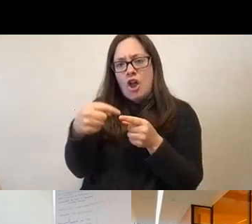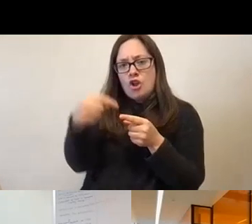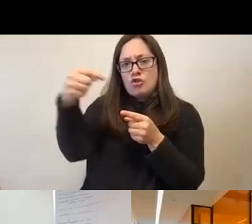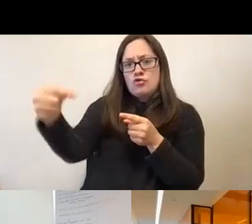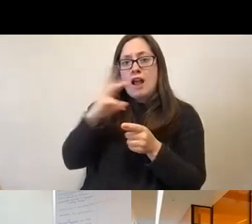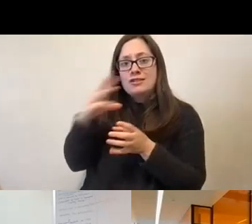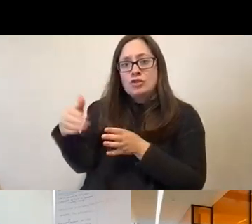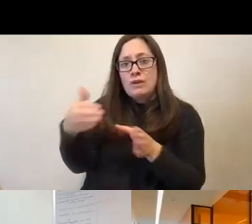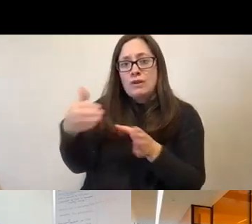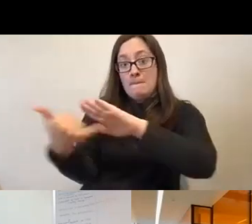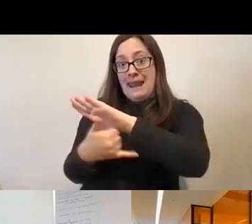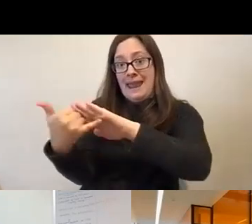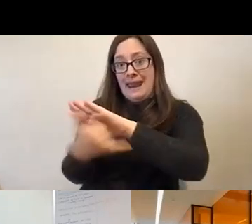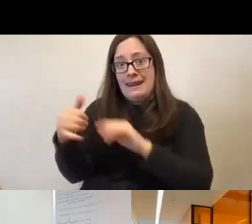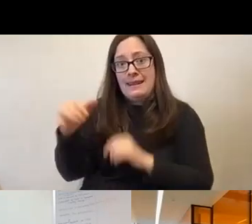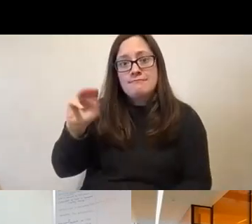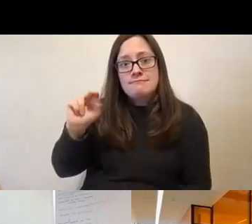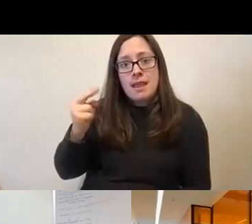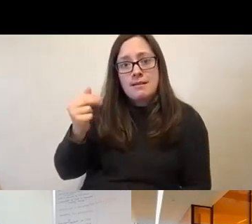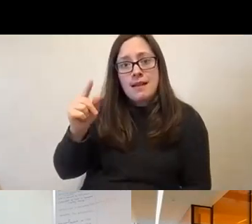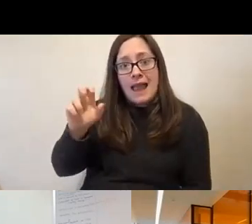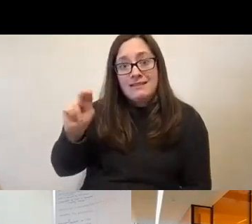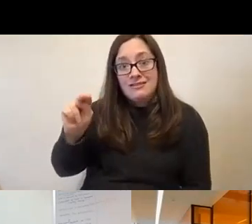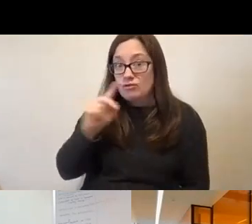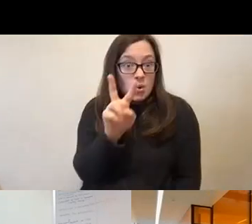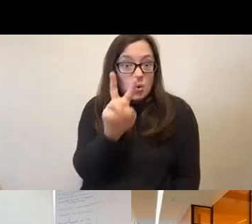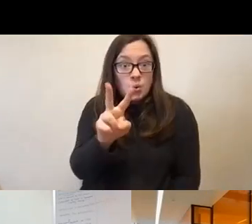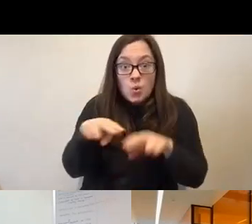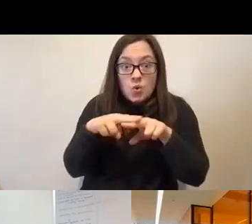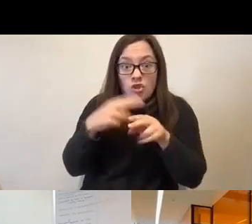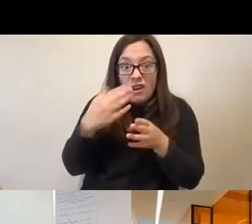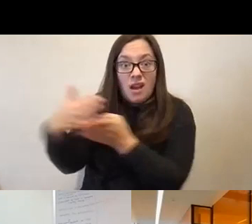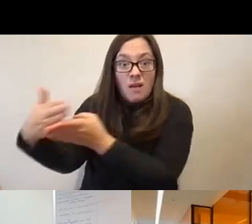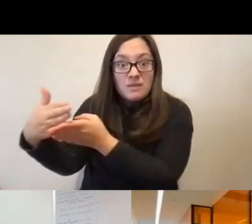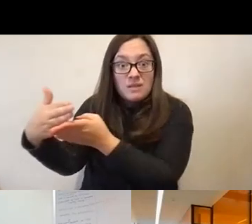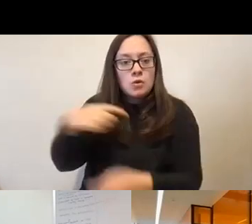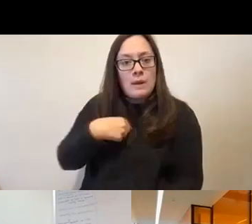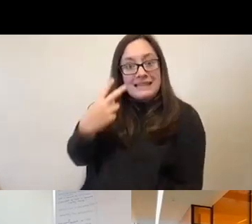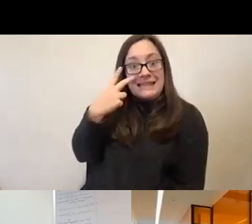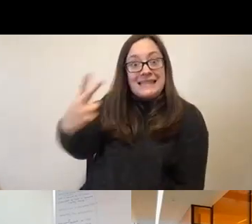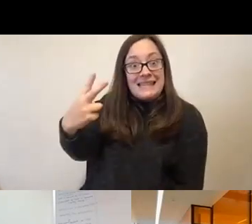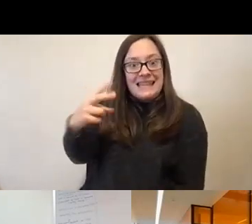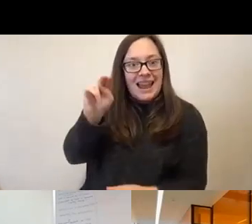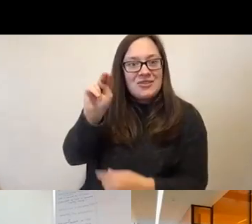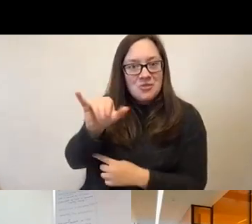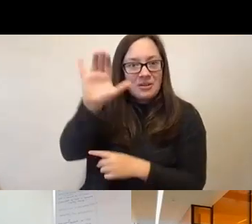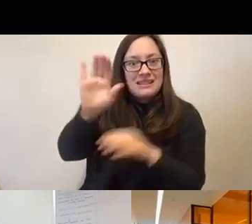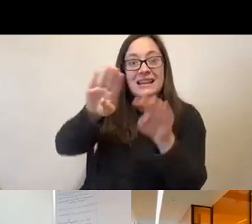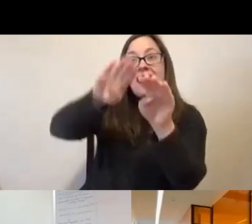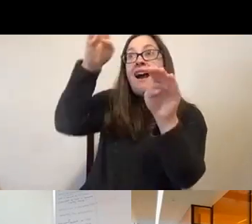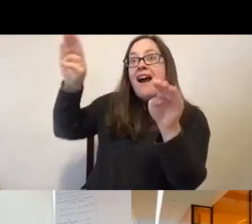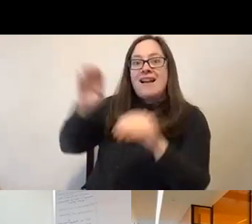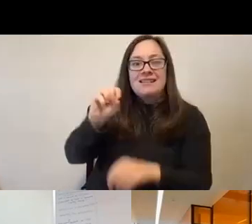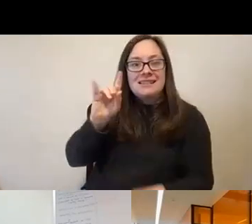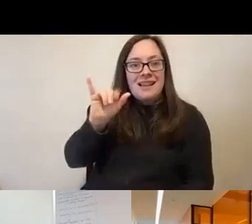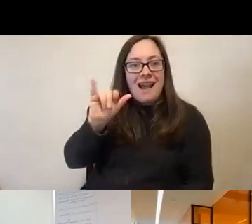from Manhattan. So just 2 train stops away. So I could see the skyline perfectly with just a short walk